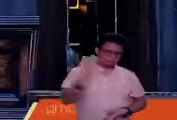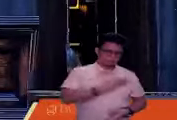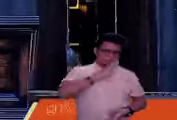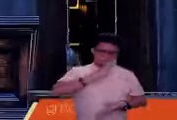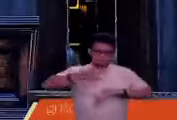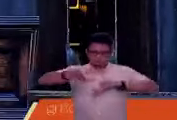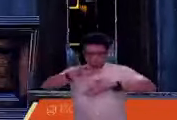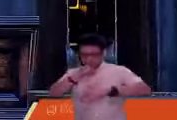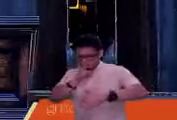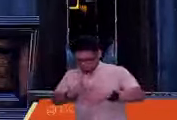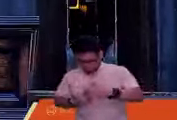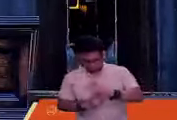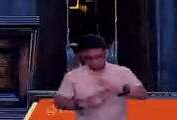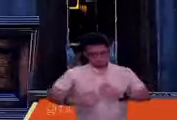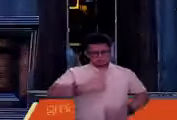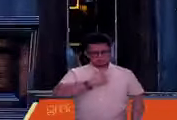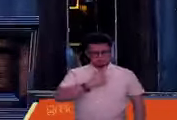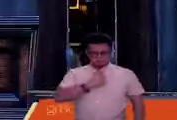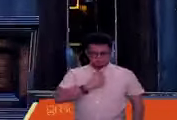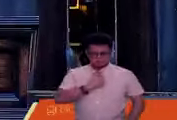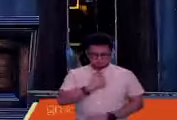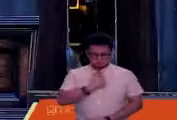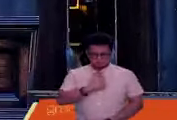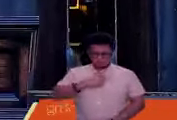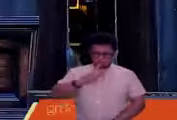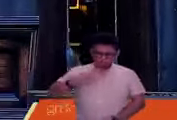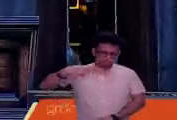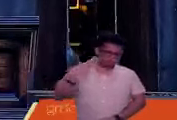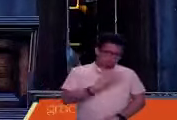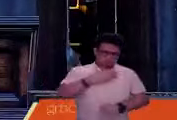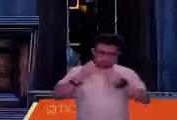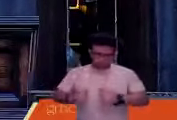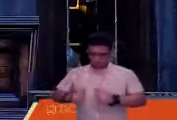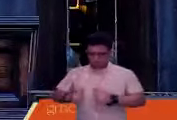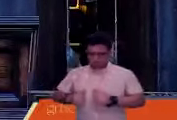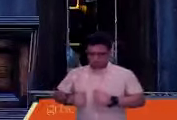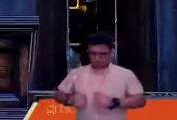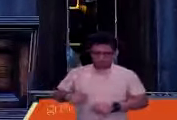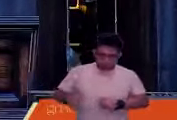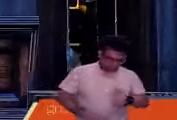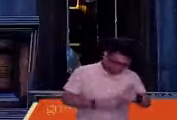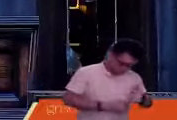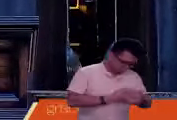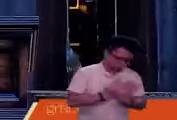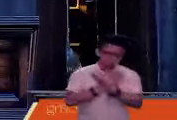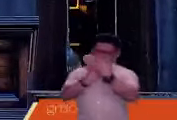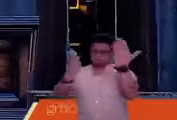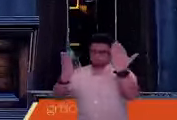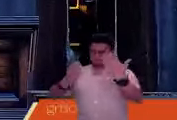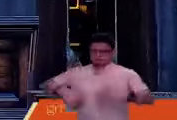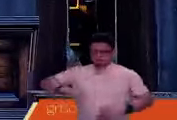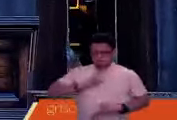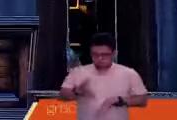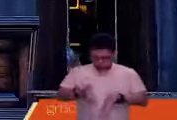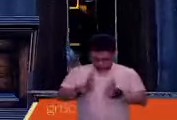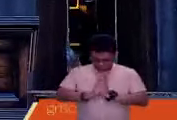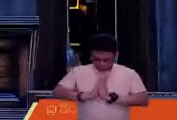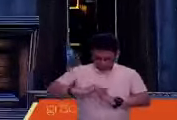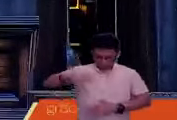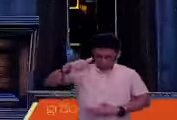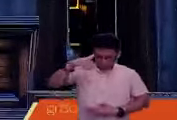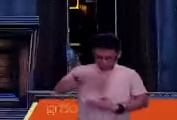be able to humble ourselves so that we can be able really to follow you. I ask